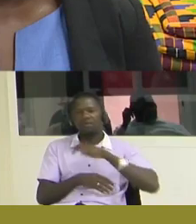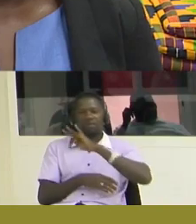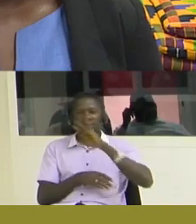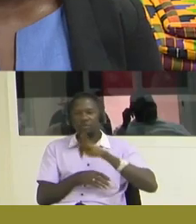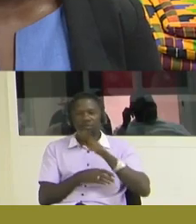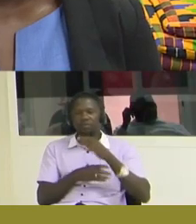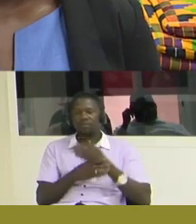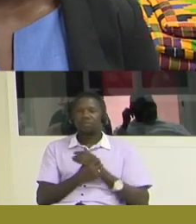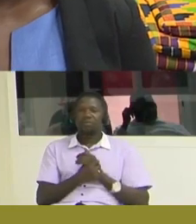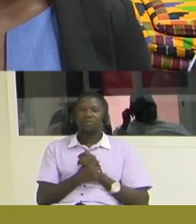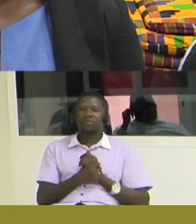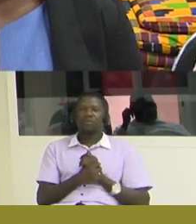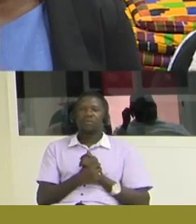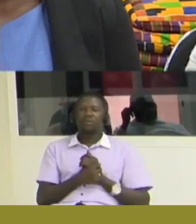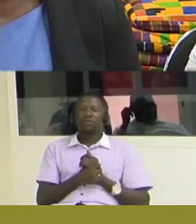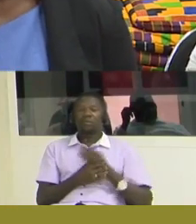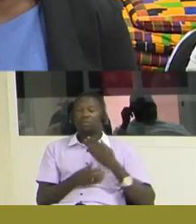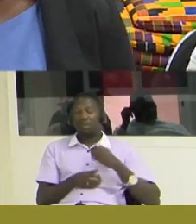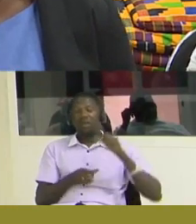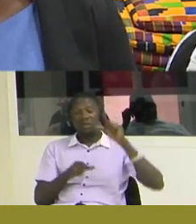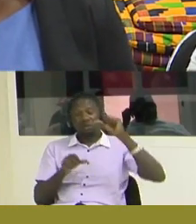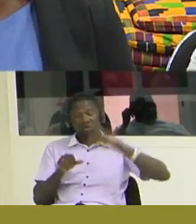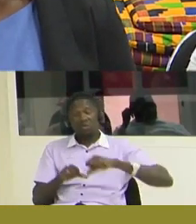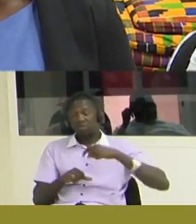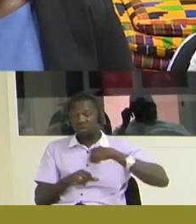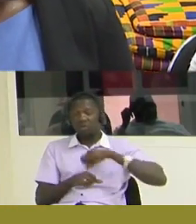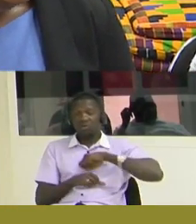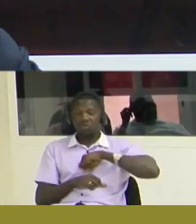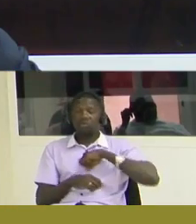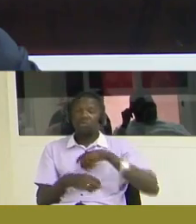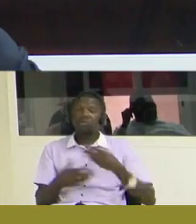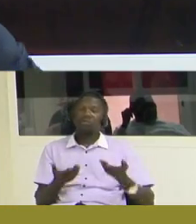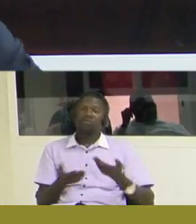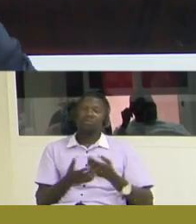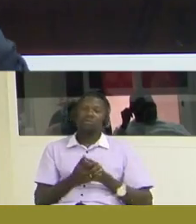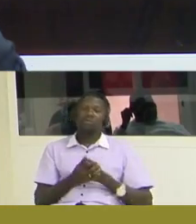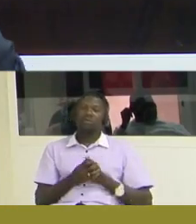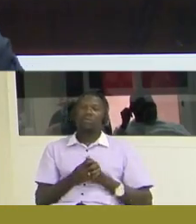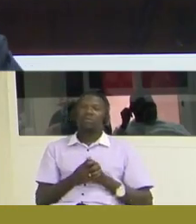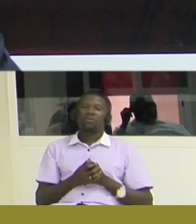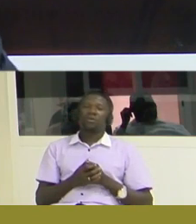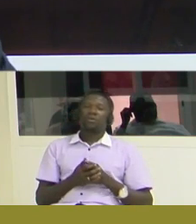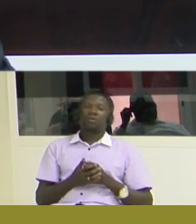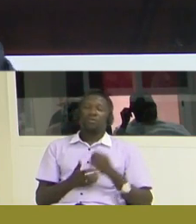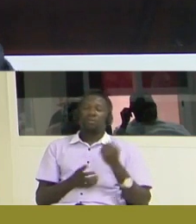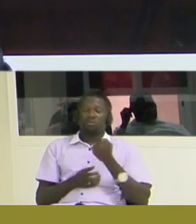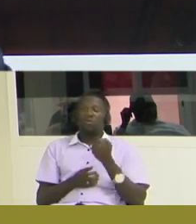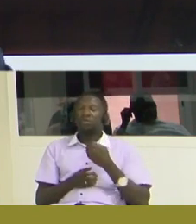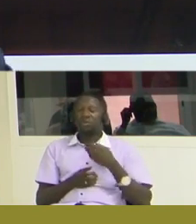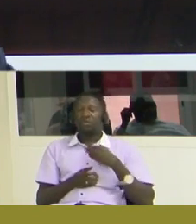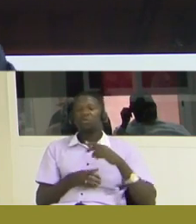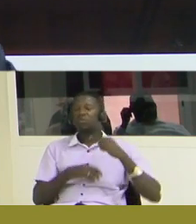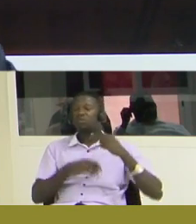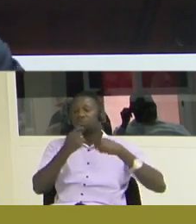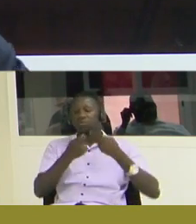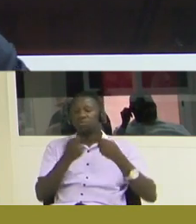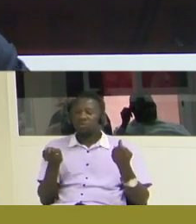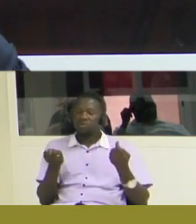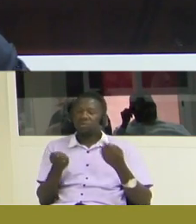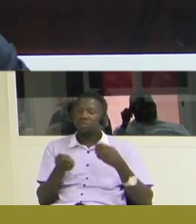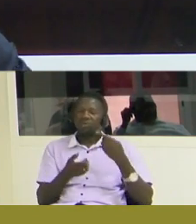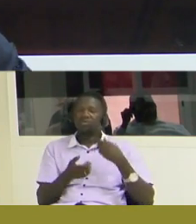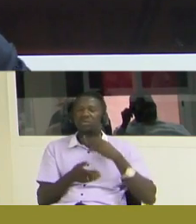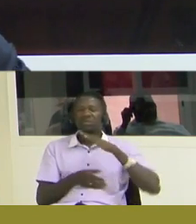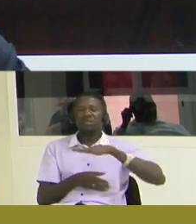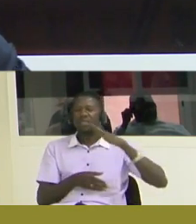important a family can i around myself but he didn't yell more brutally no but it was just